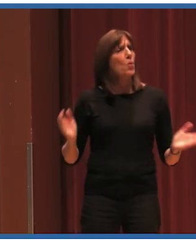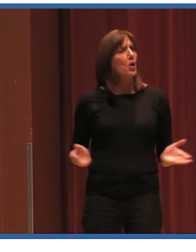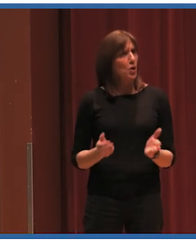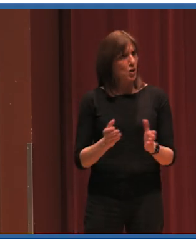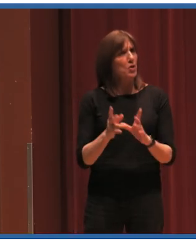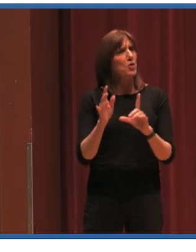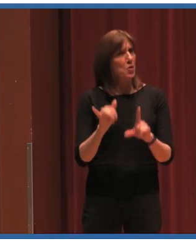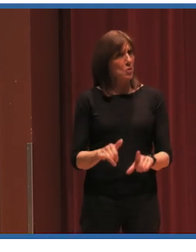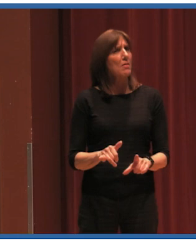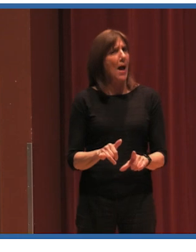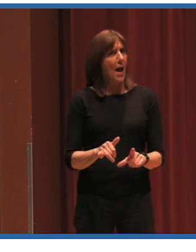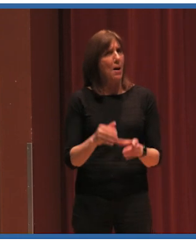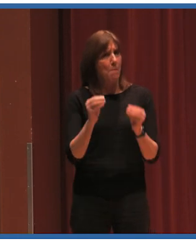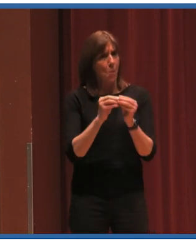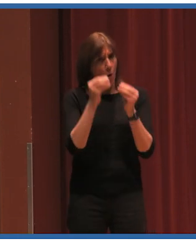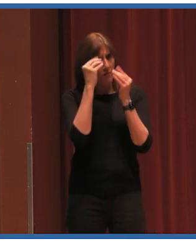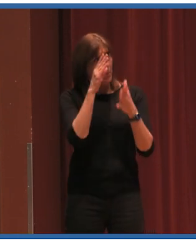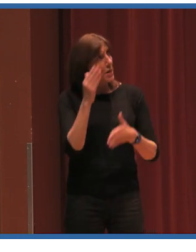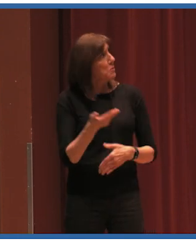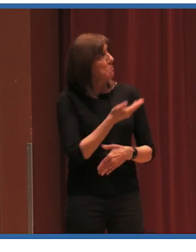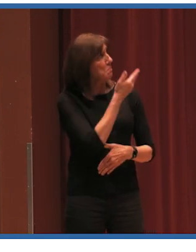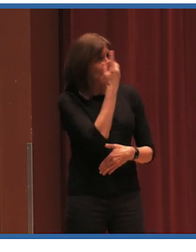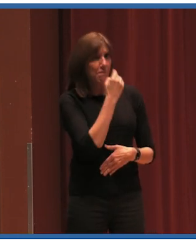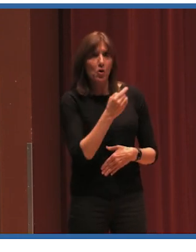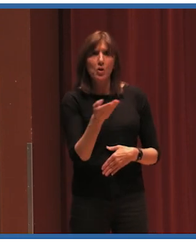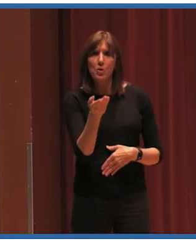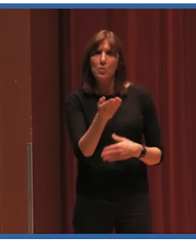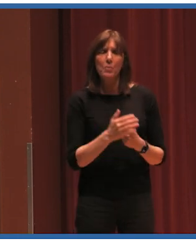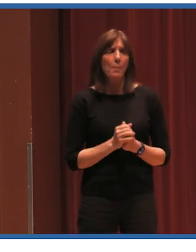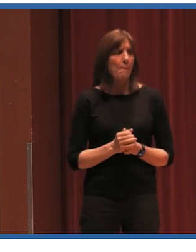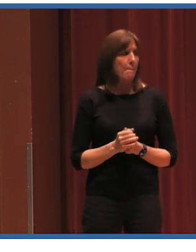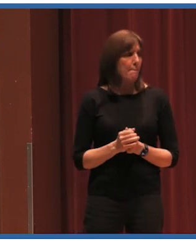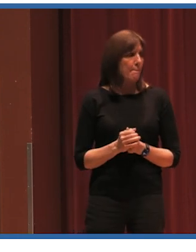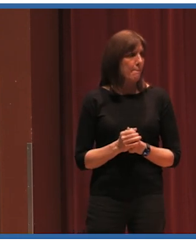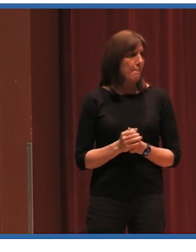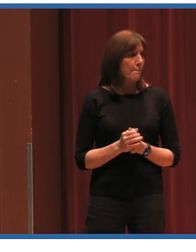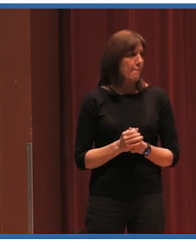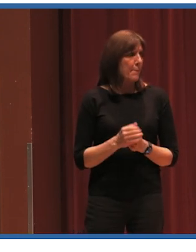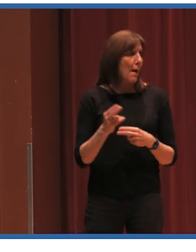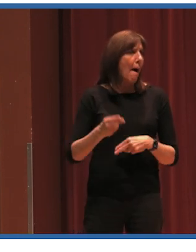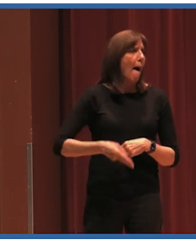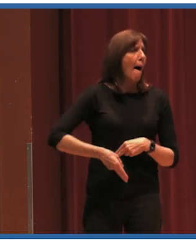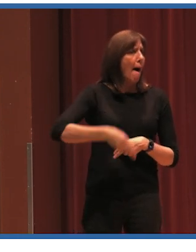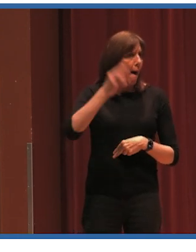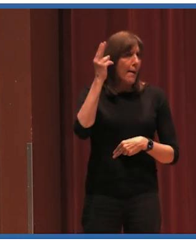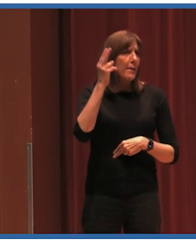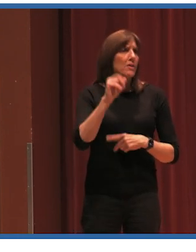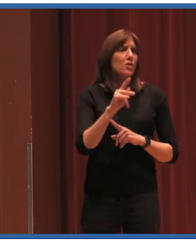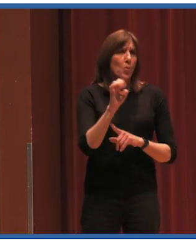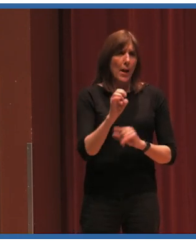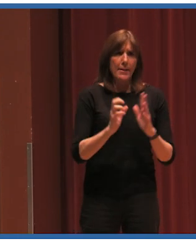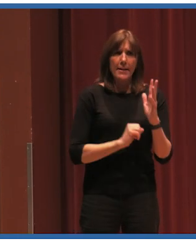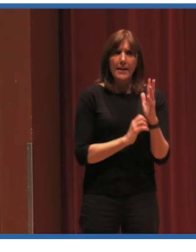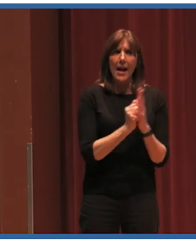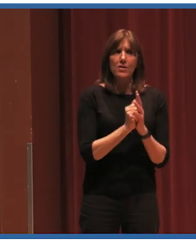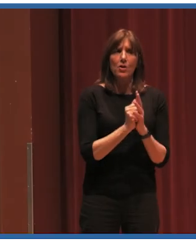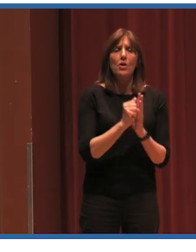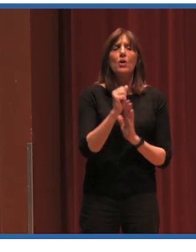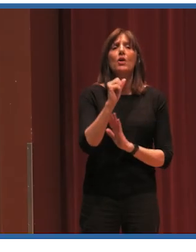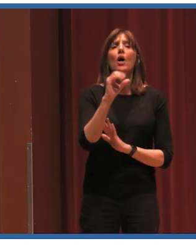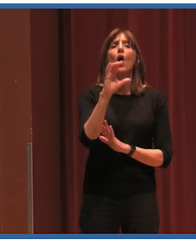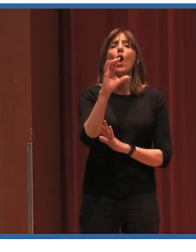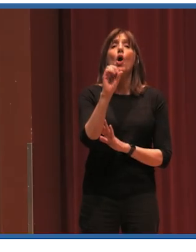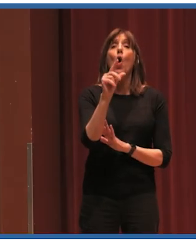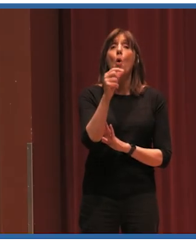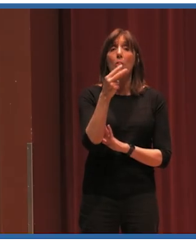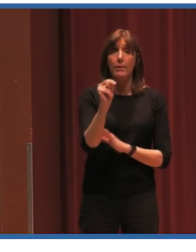connect there, and more information available there. The fourth most, the highest rate of cancers are colorectal cancers.